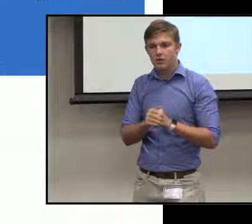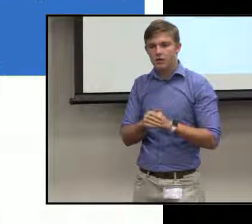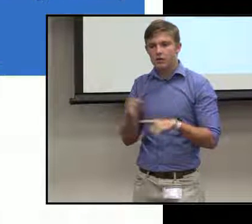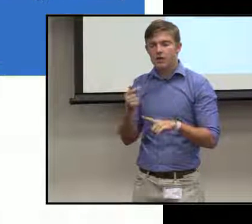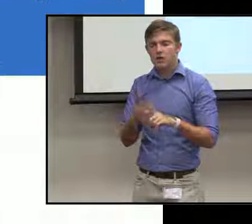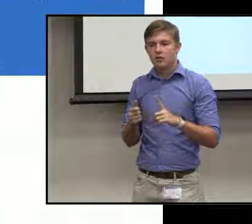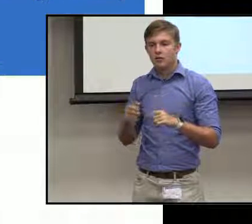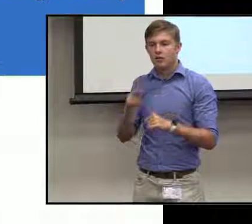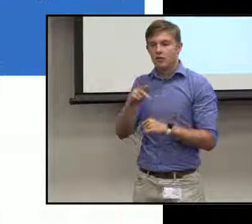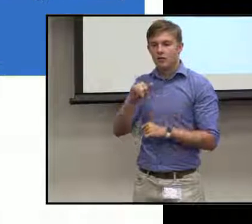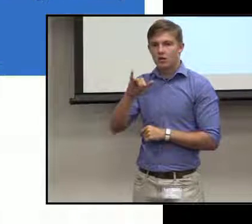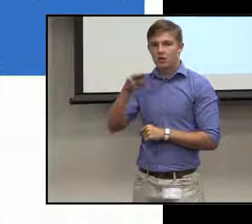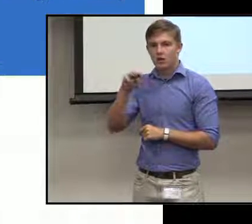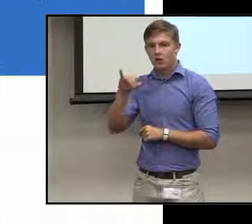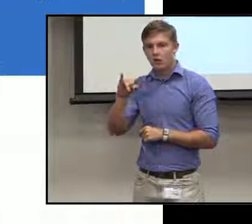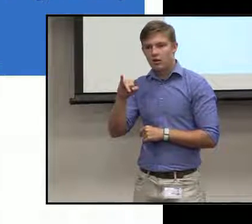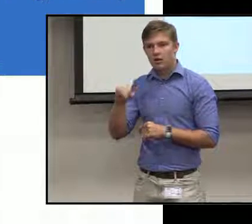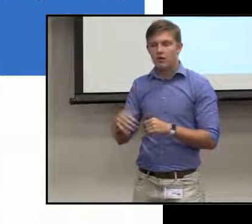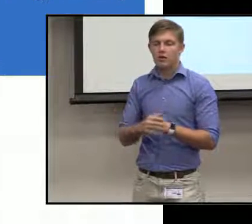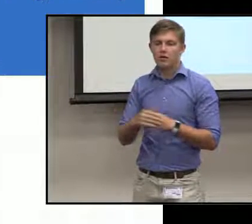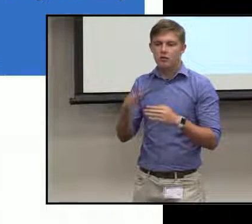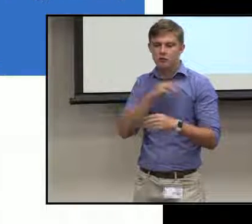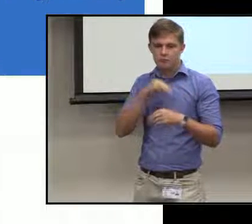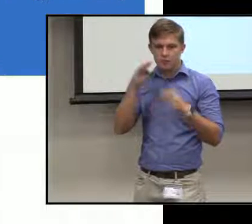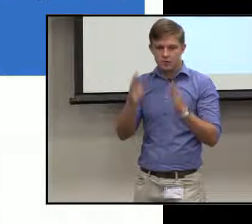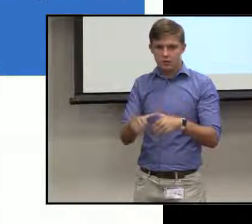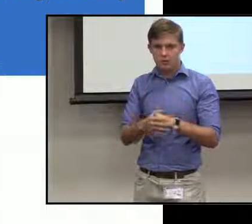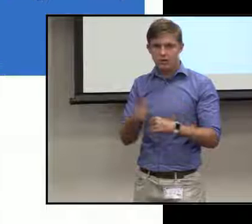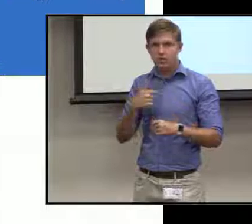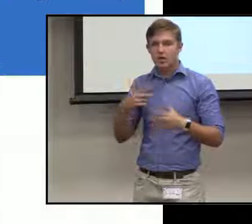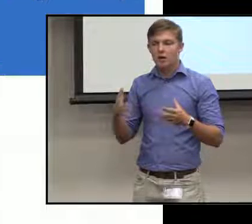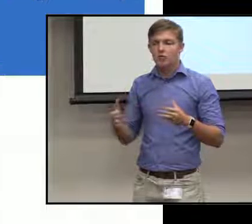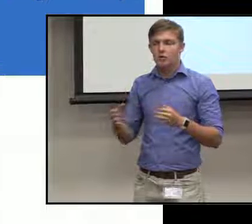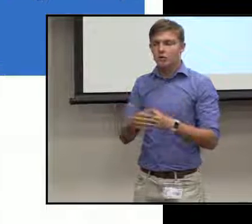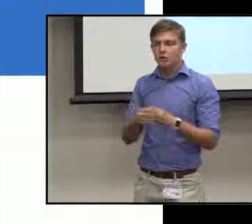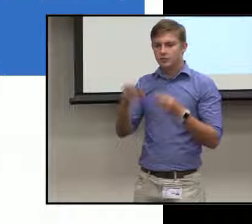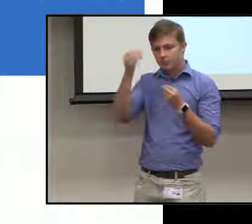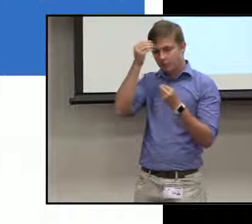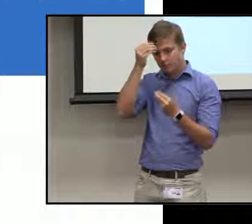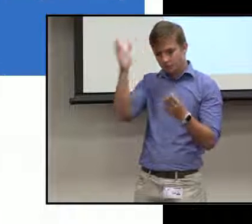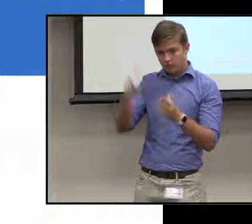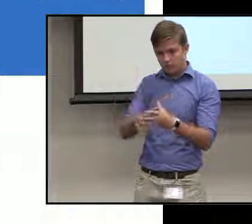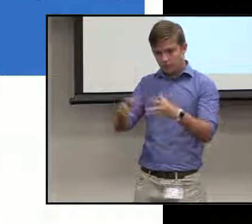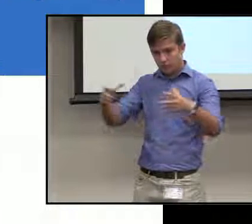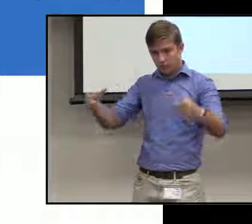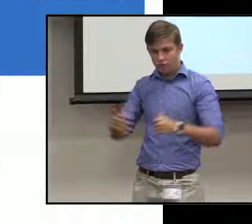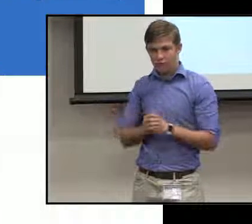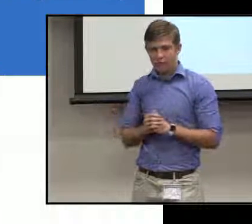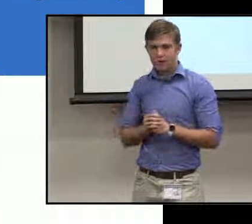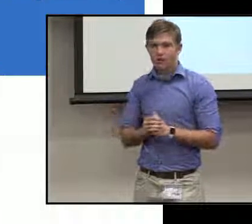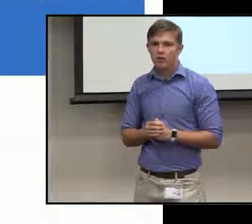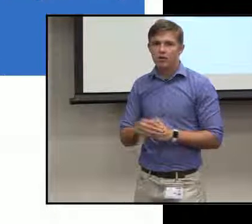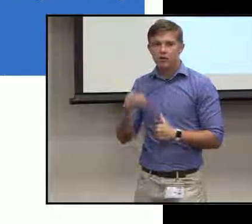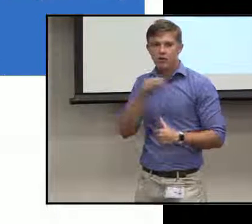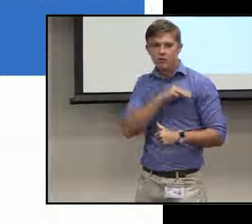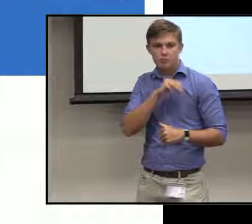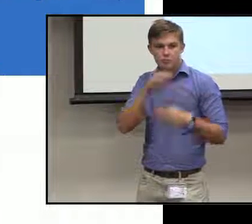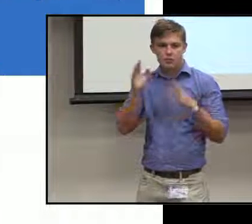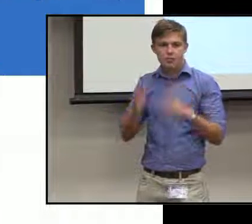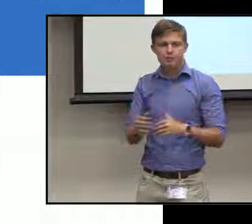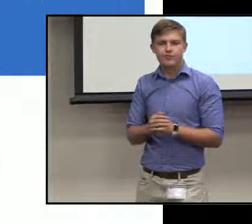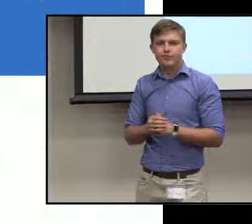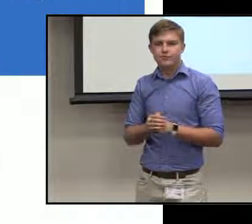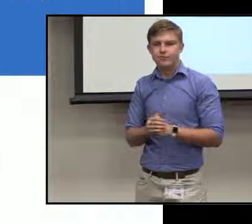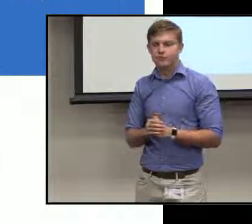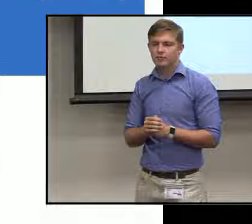a KIWI missionary. And I'd like to sort of broaden this out. I think it's part of being a missionary, period. When I